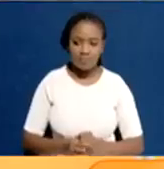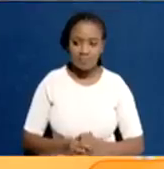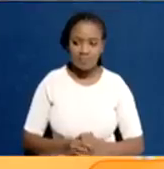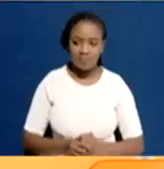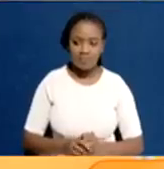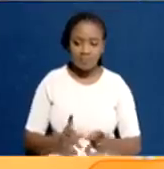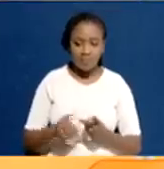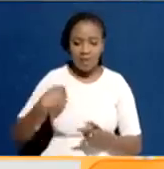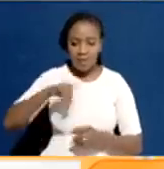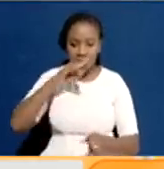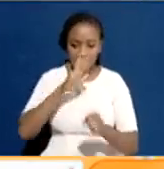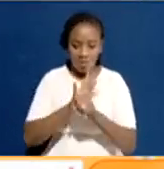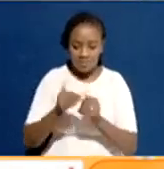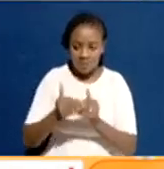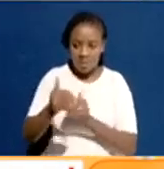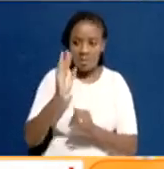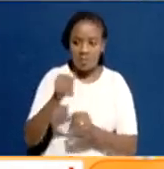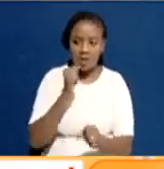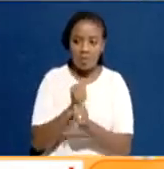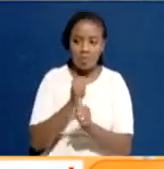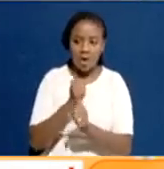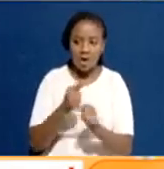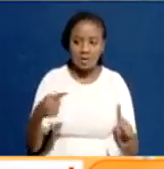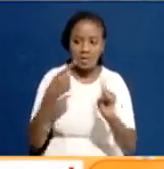things differently. It is going to be